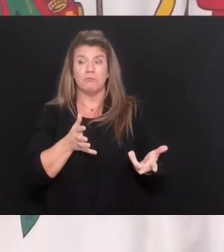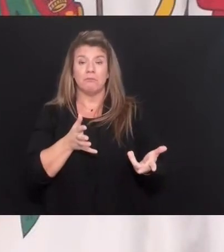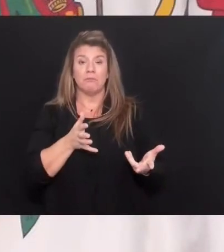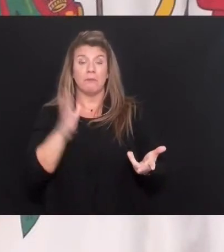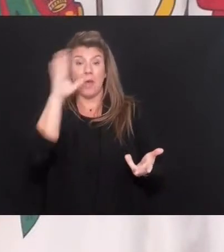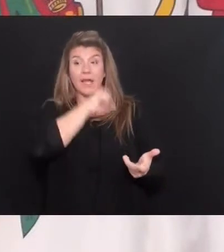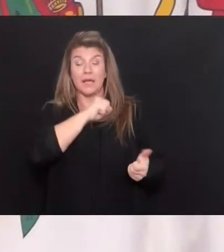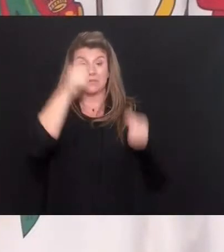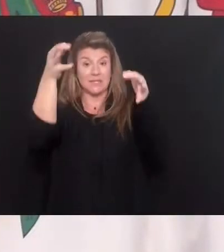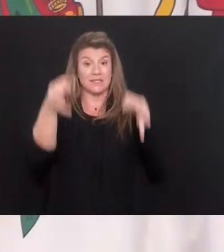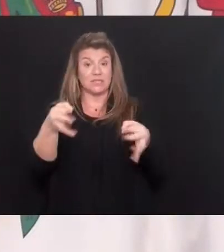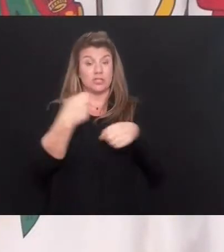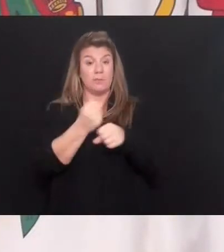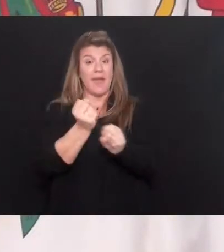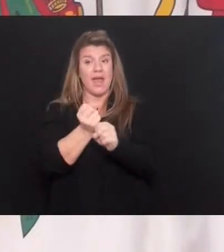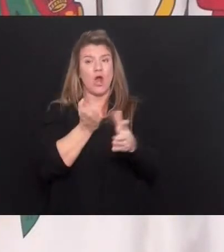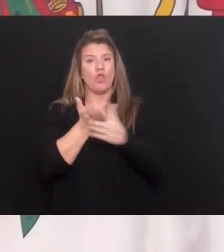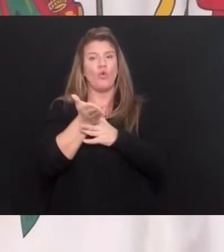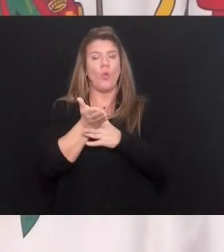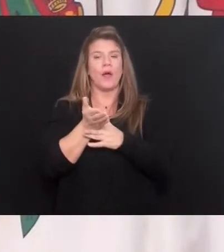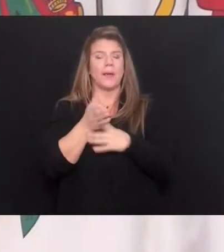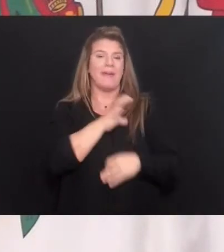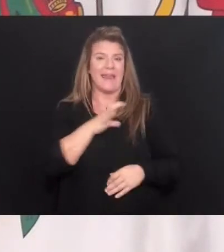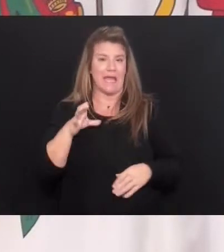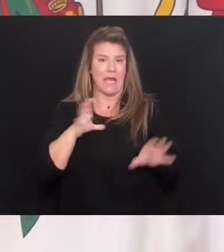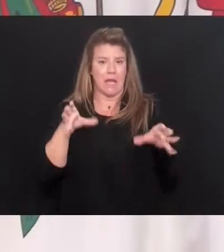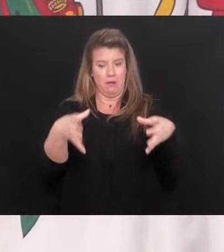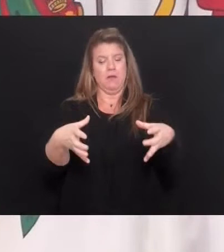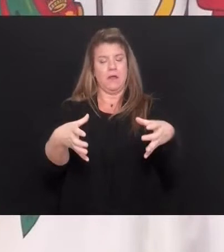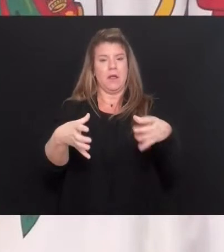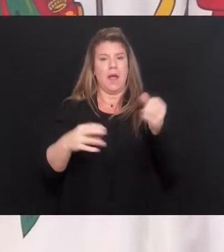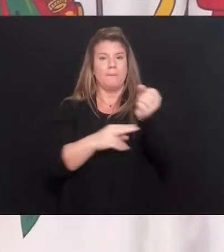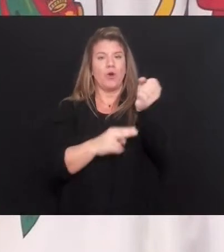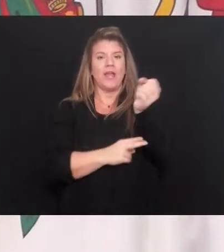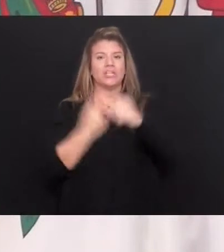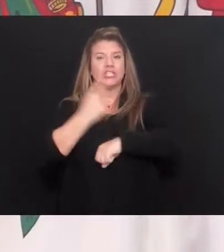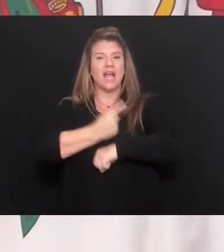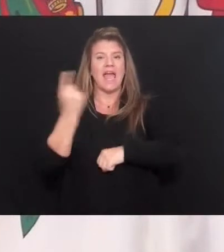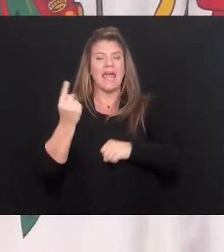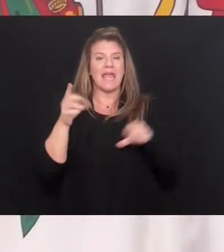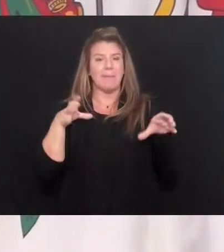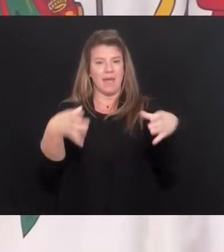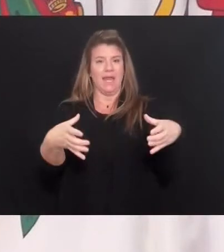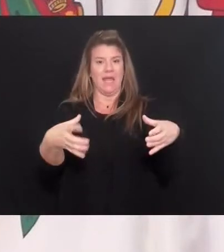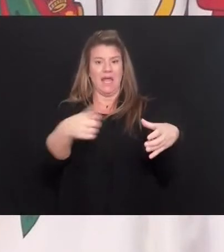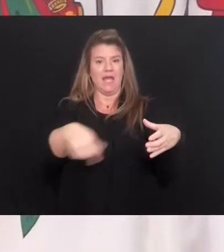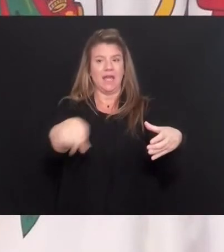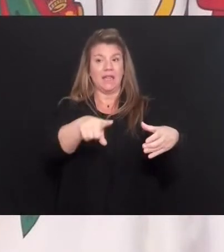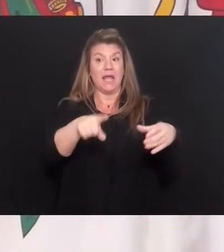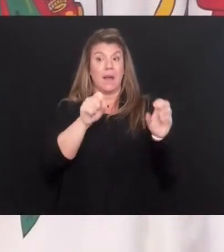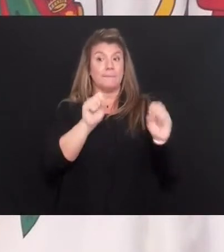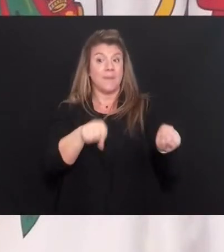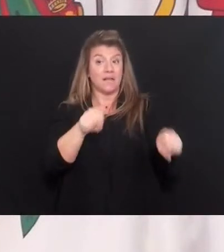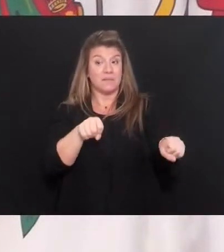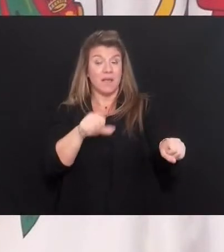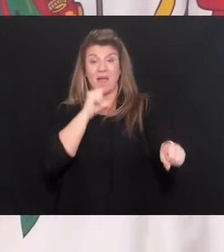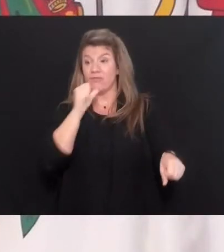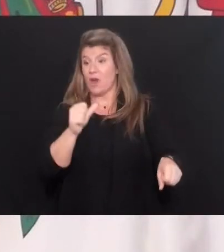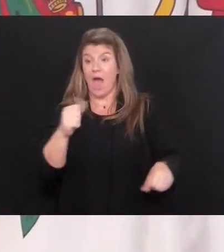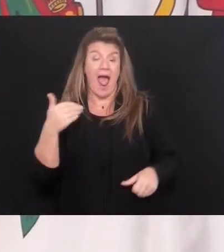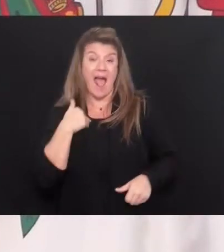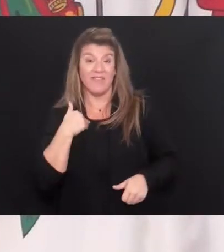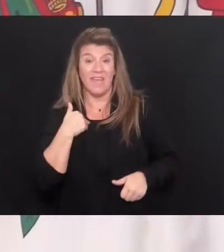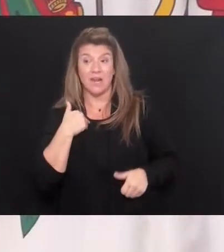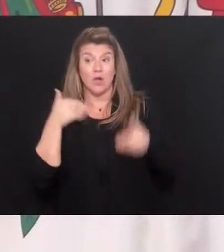decision is made through a committee, you know, a Bridge Day committee and everything, but there was even a possibility of not having